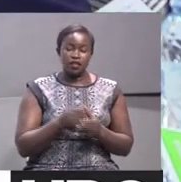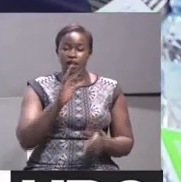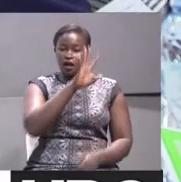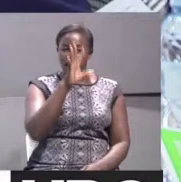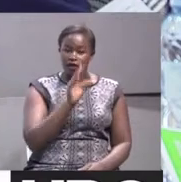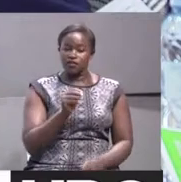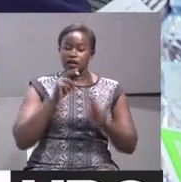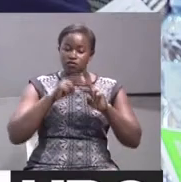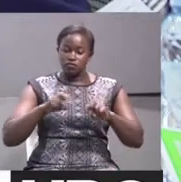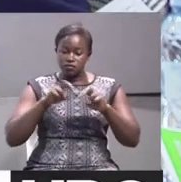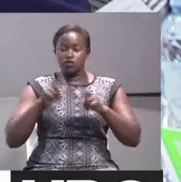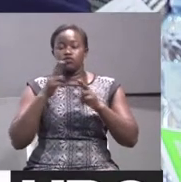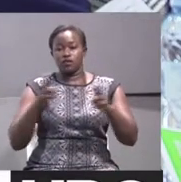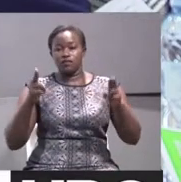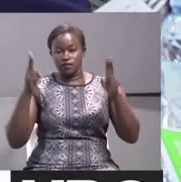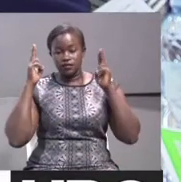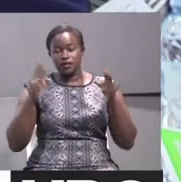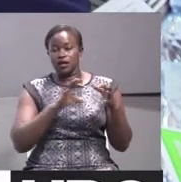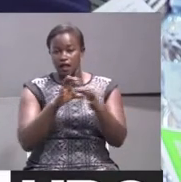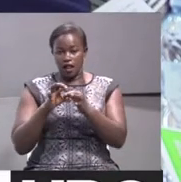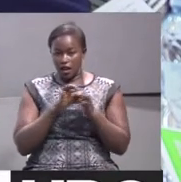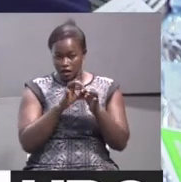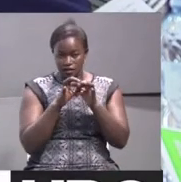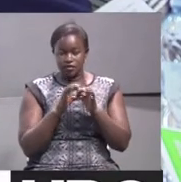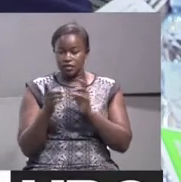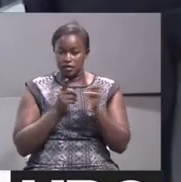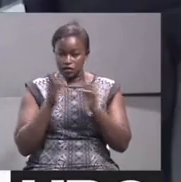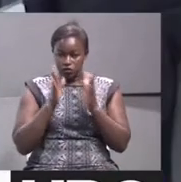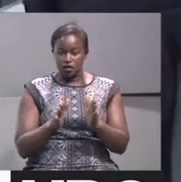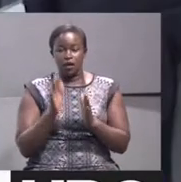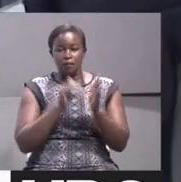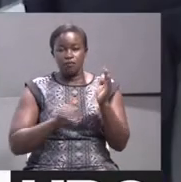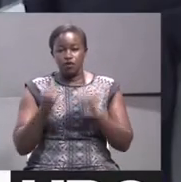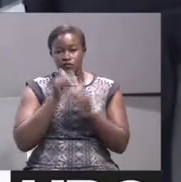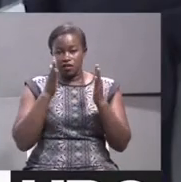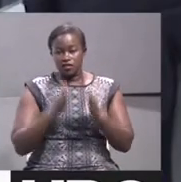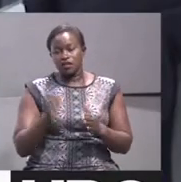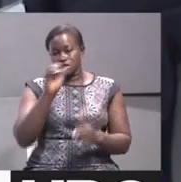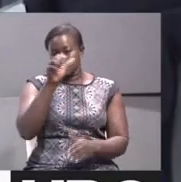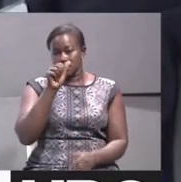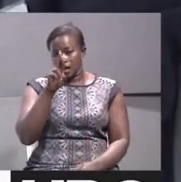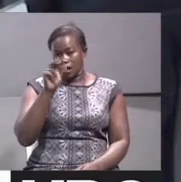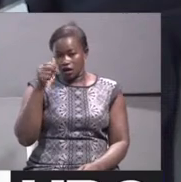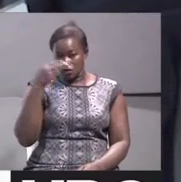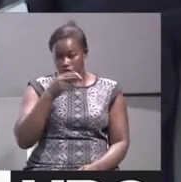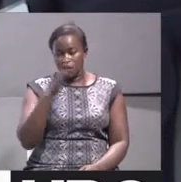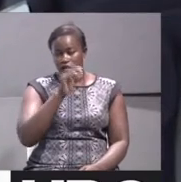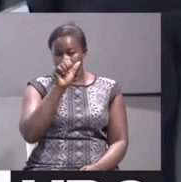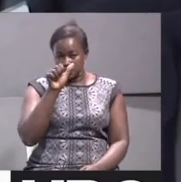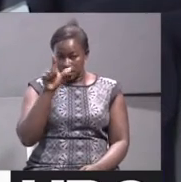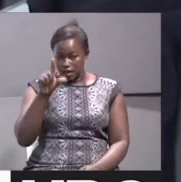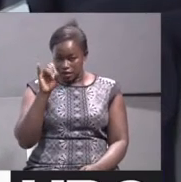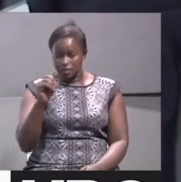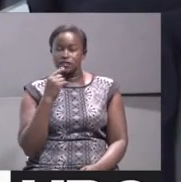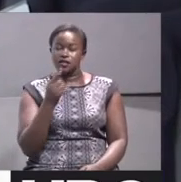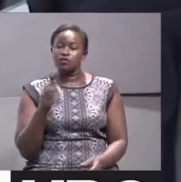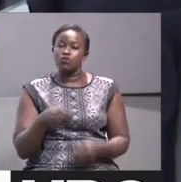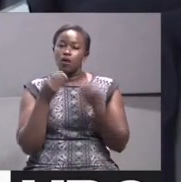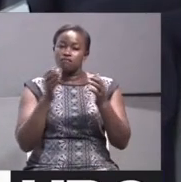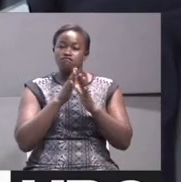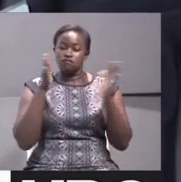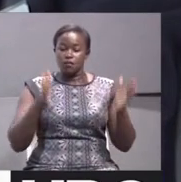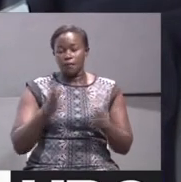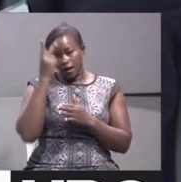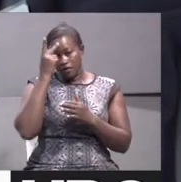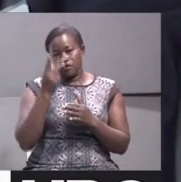Research Universities Alliance Director, Professor Sarah Sally, says this provides a platform for parenting